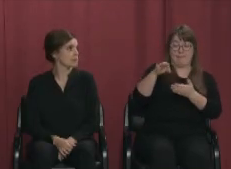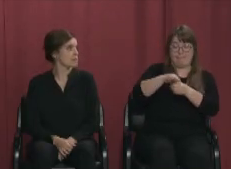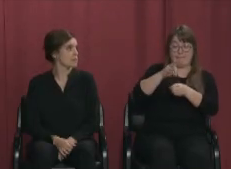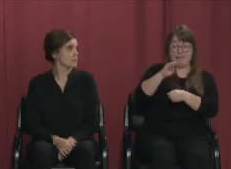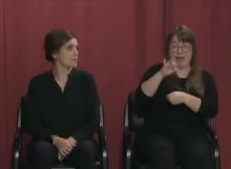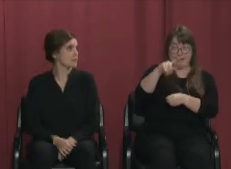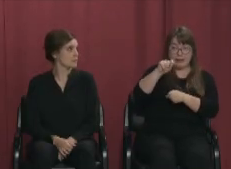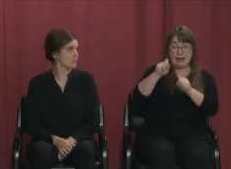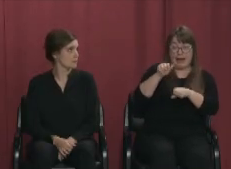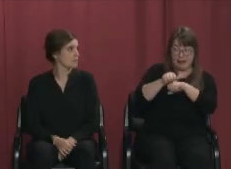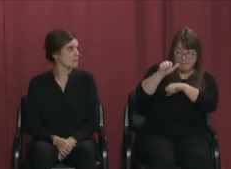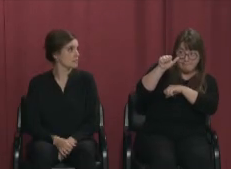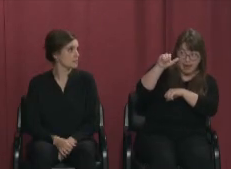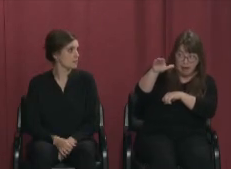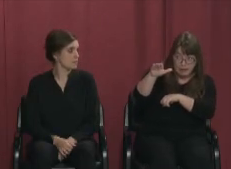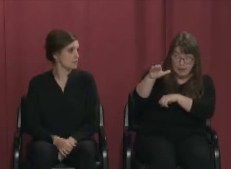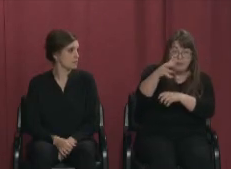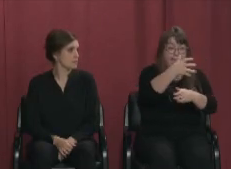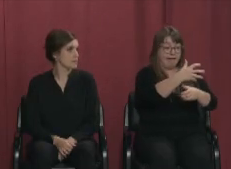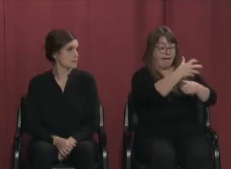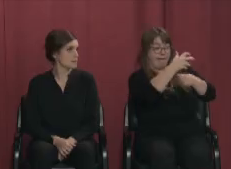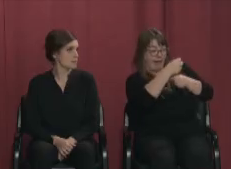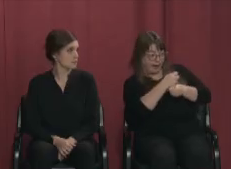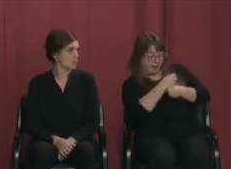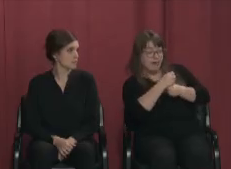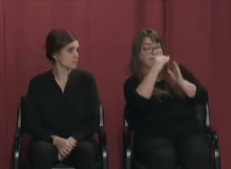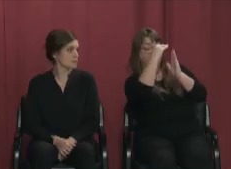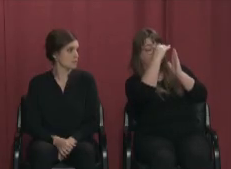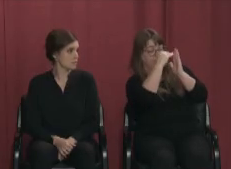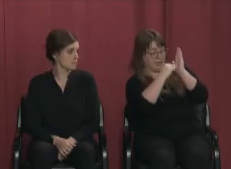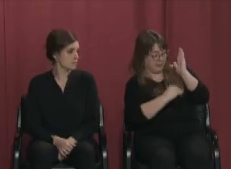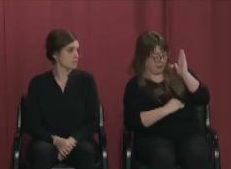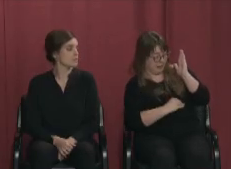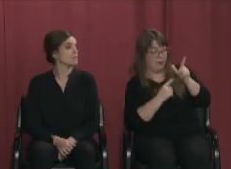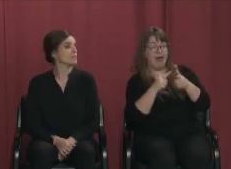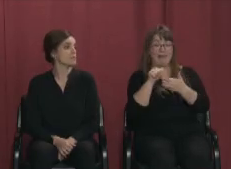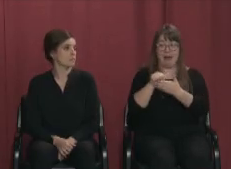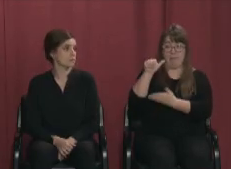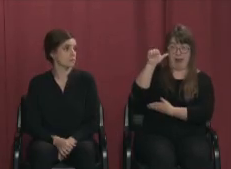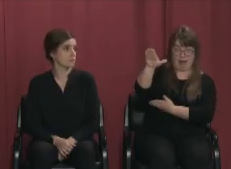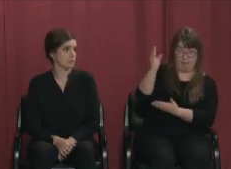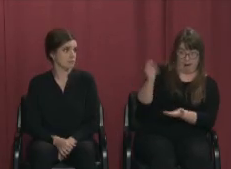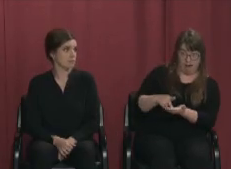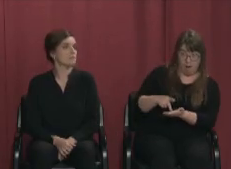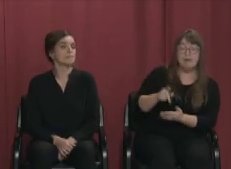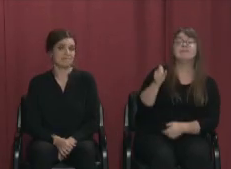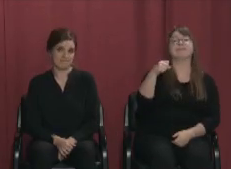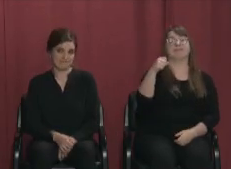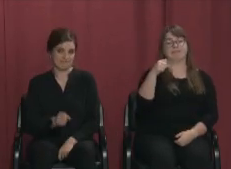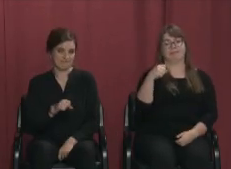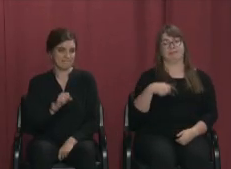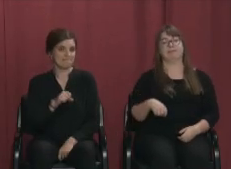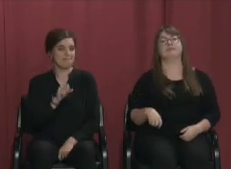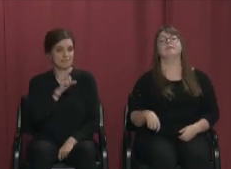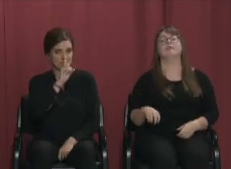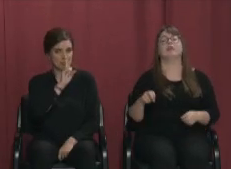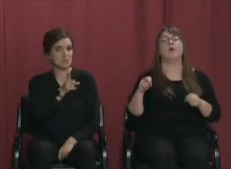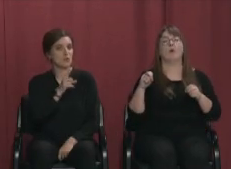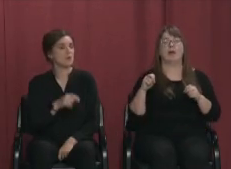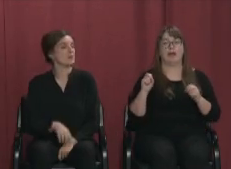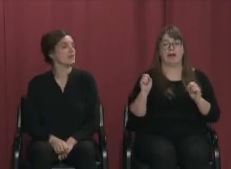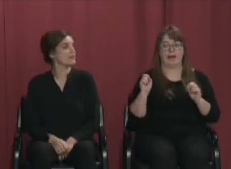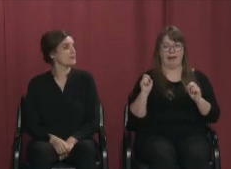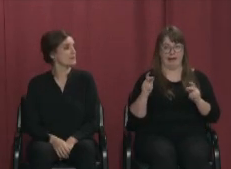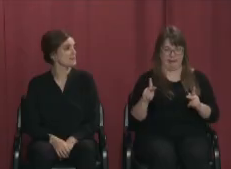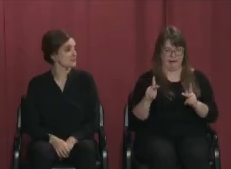you time to then respond back with your completed ballot. Absolutely. All right, so